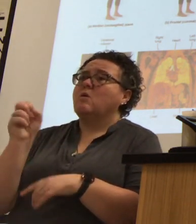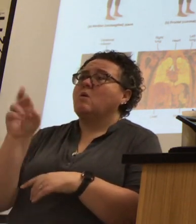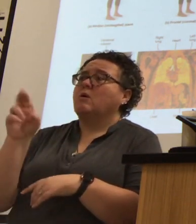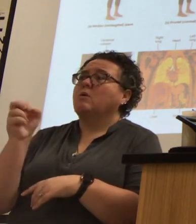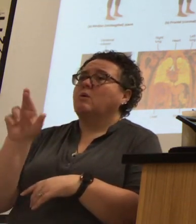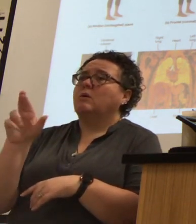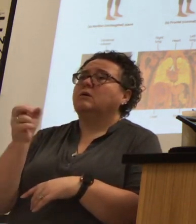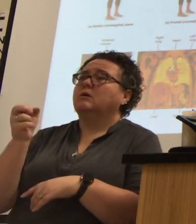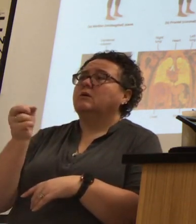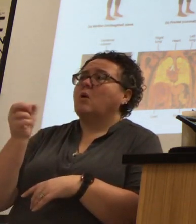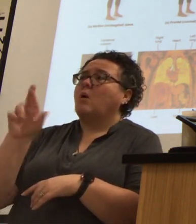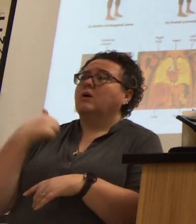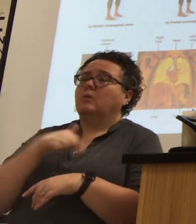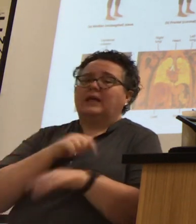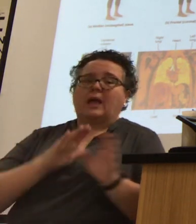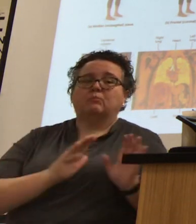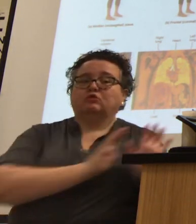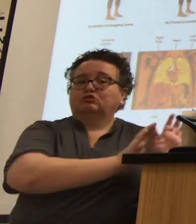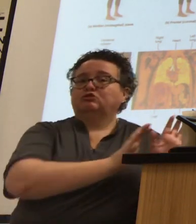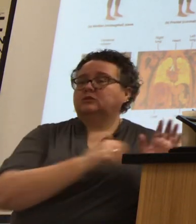in the middle picture there,